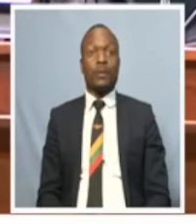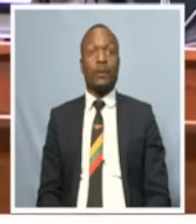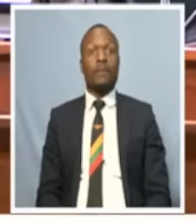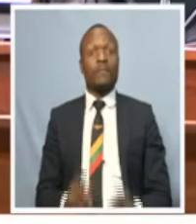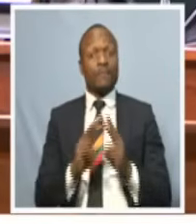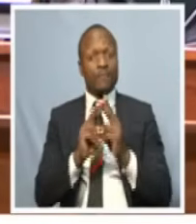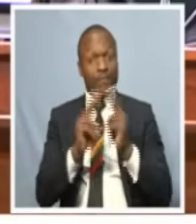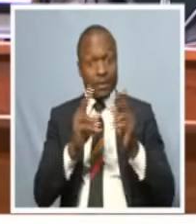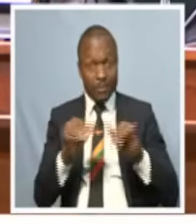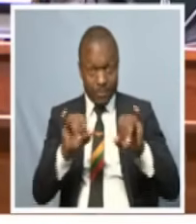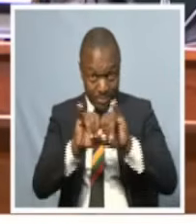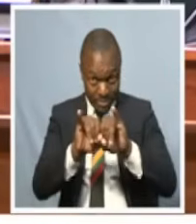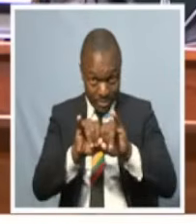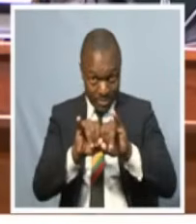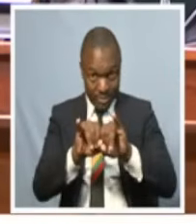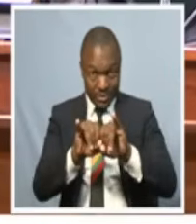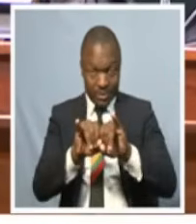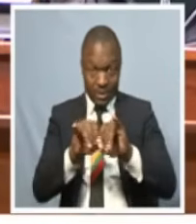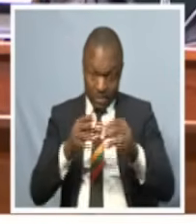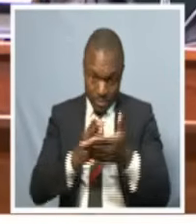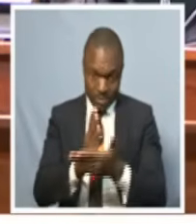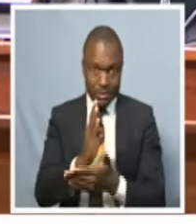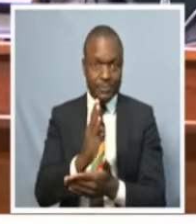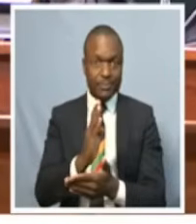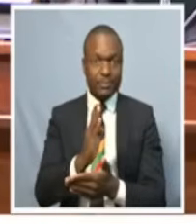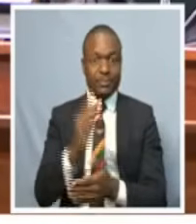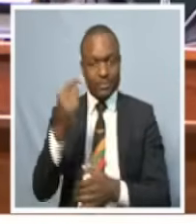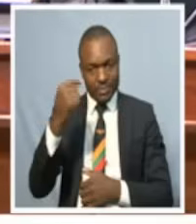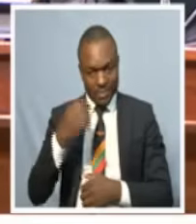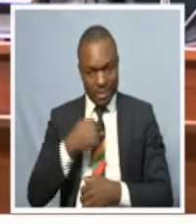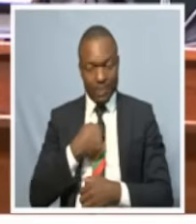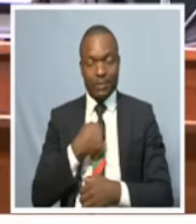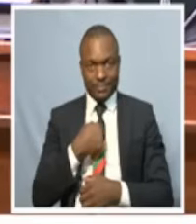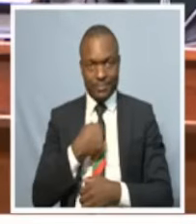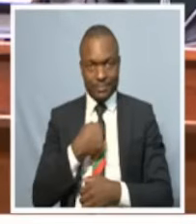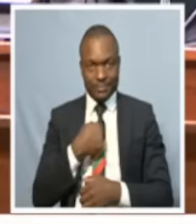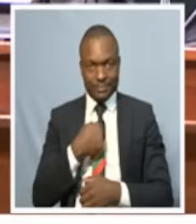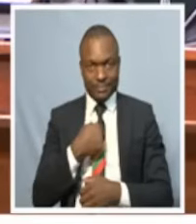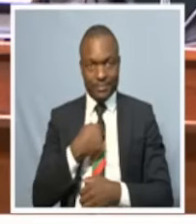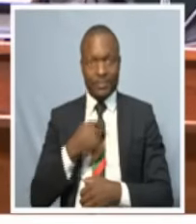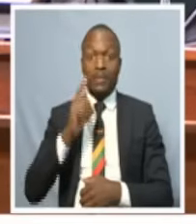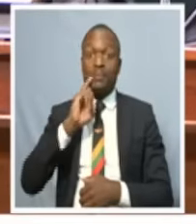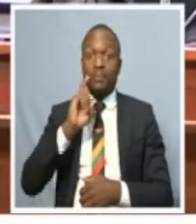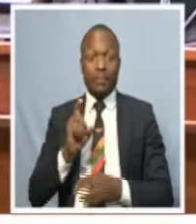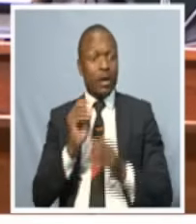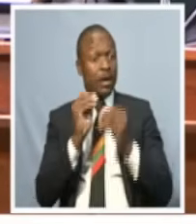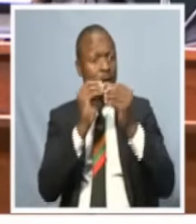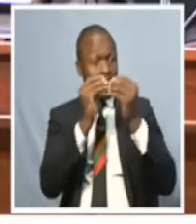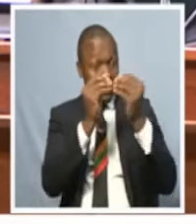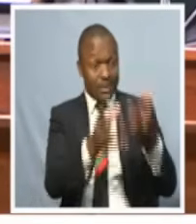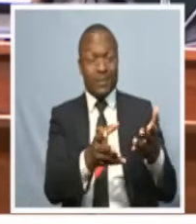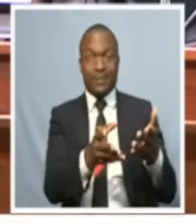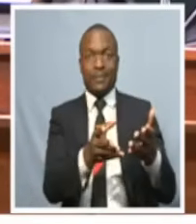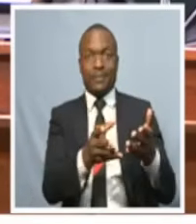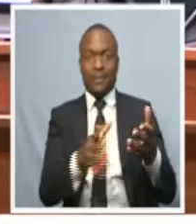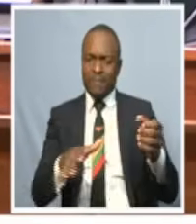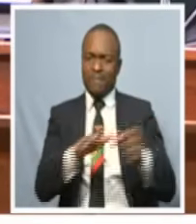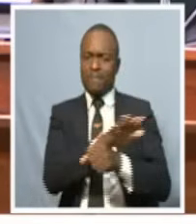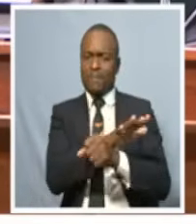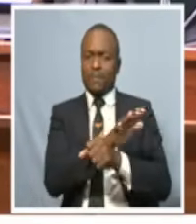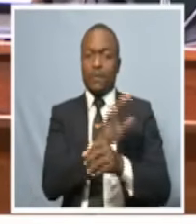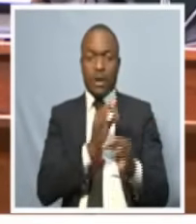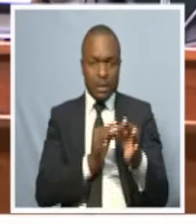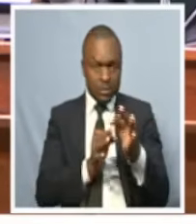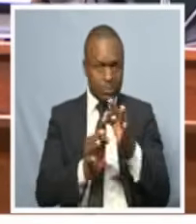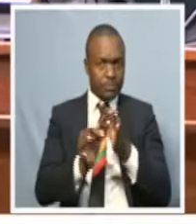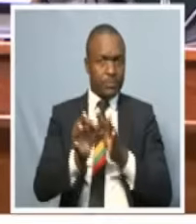both necessary and appropriate that I have to provide a comprehensive